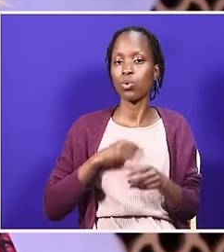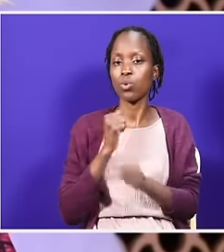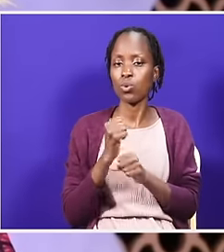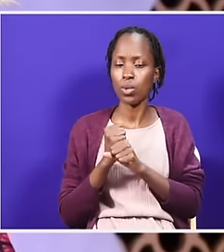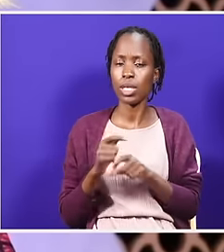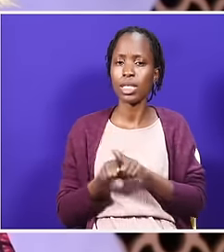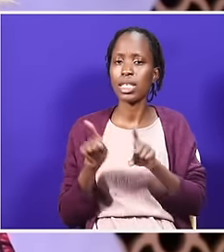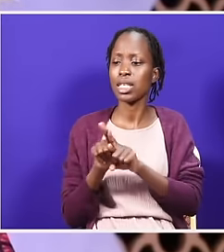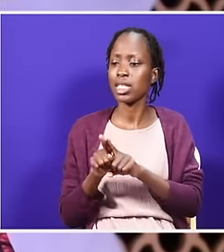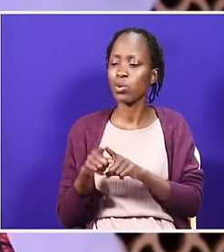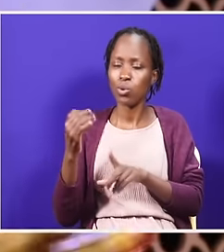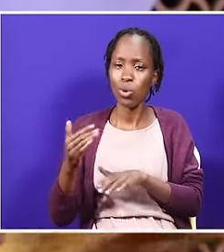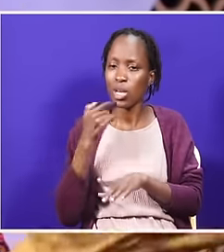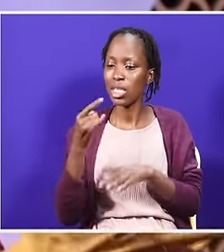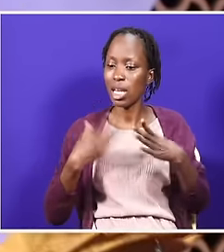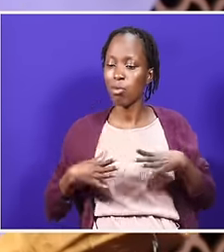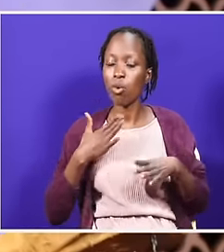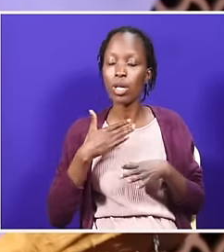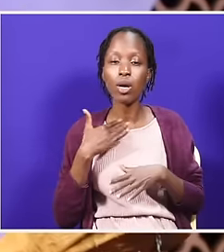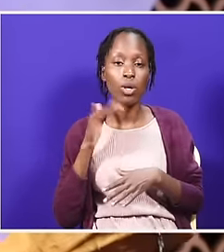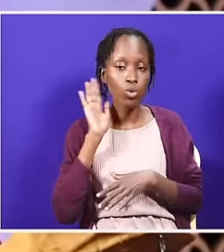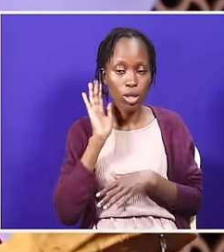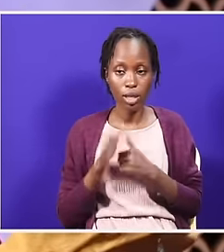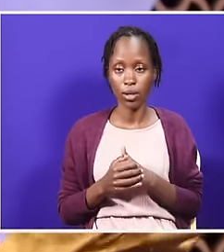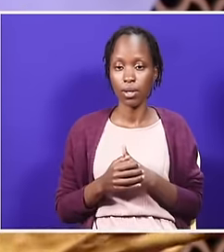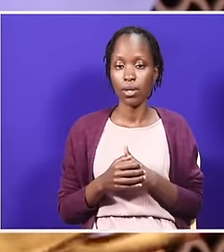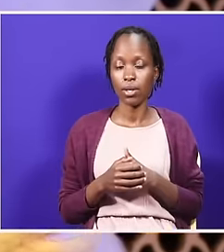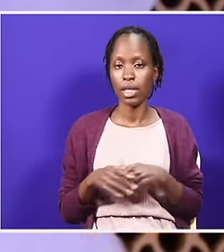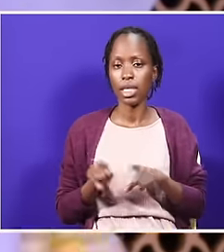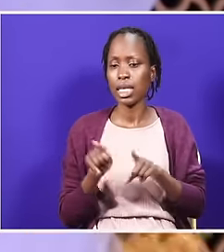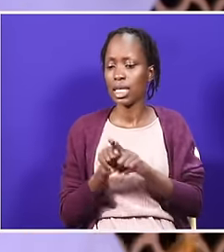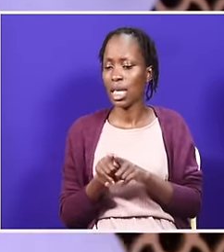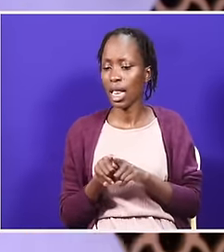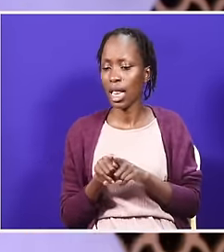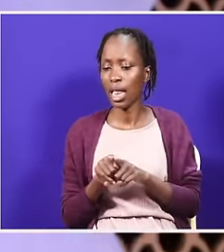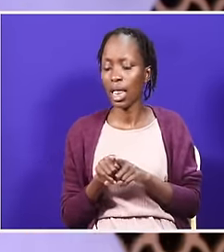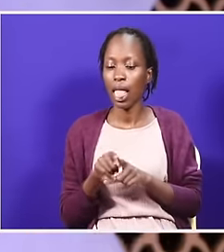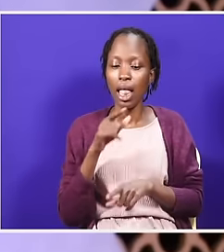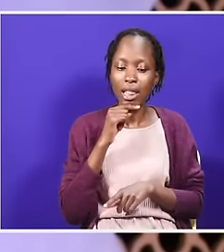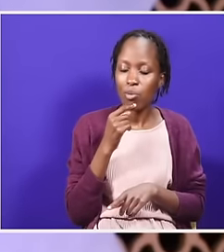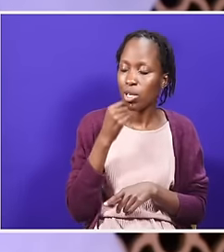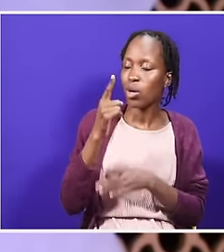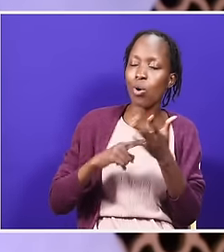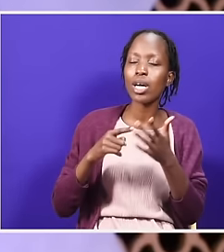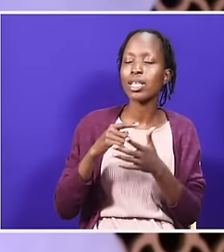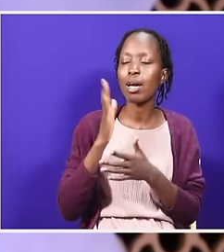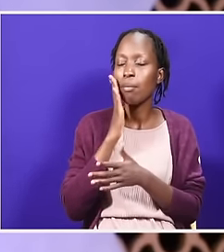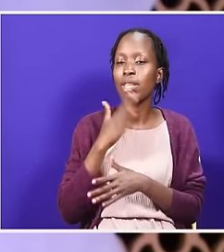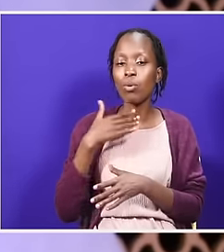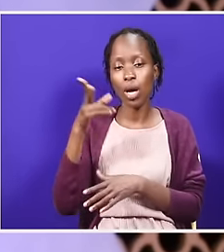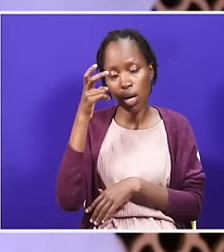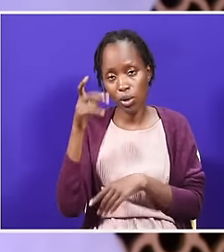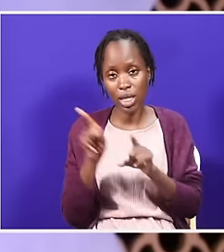you know, we're so good at telling people what they want to hear, aren't we? The little boy said what he knew his mom wanted to hear. And you know, actually in